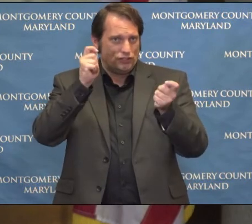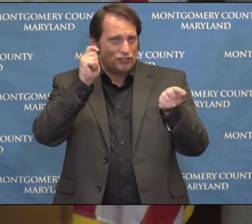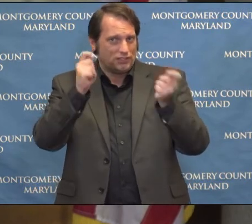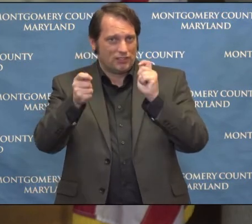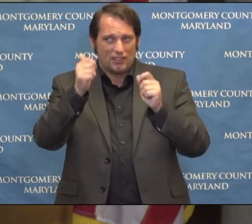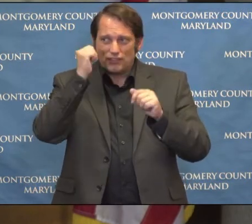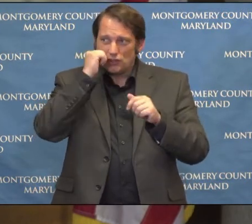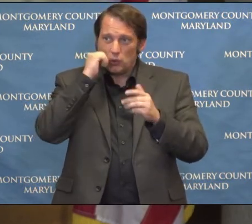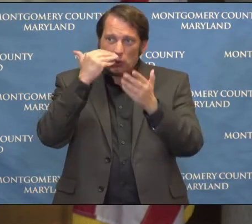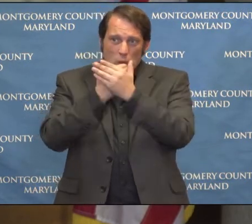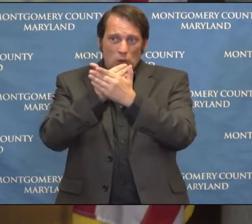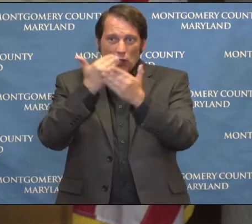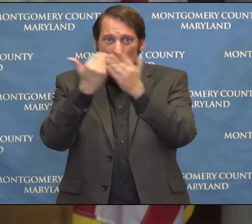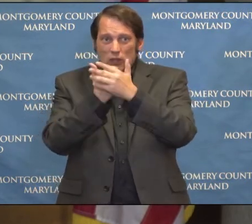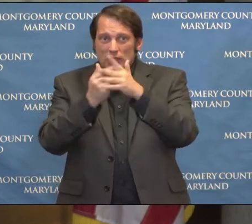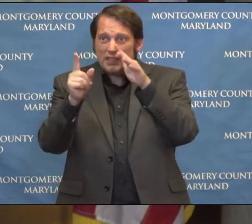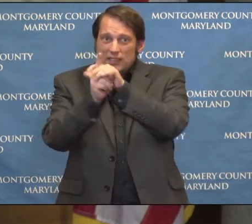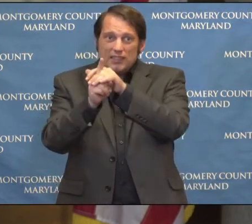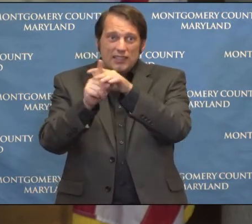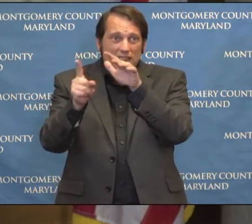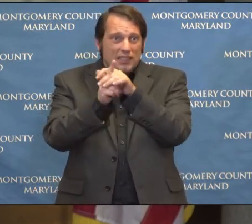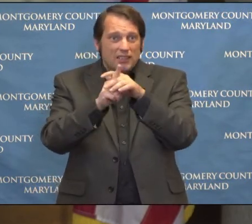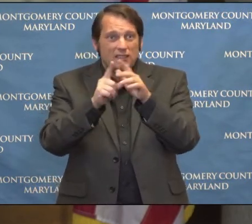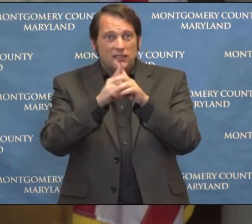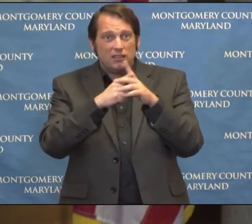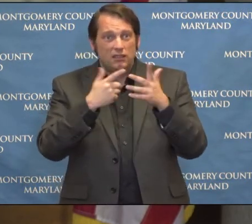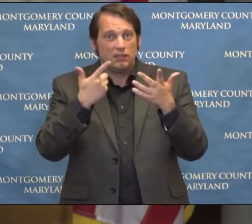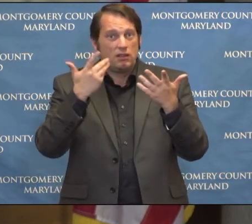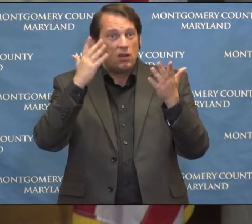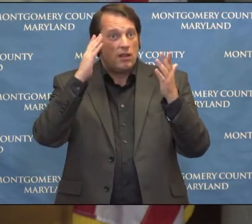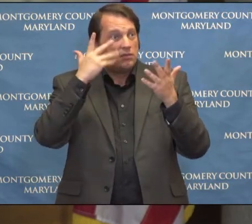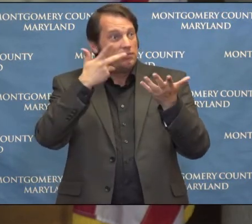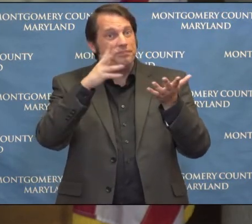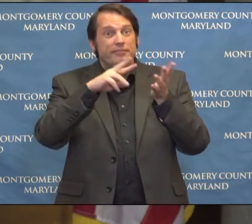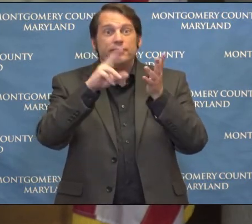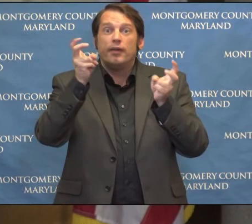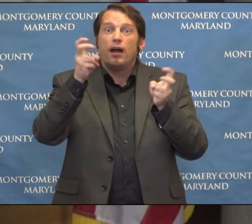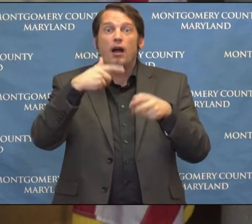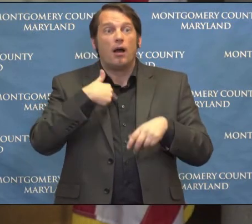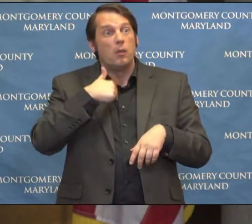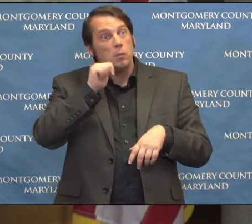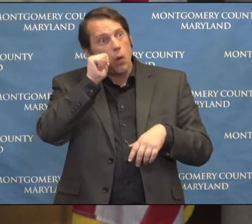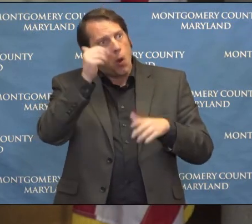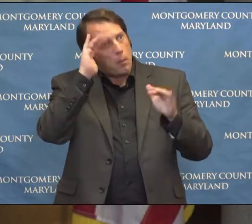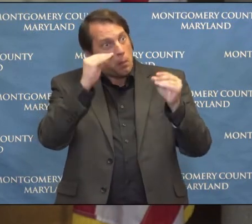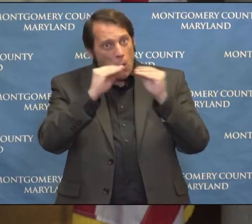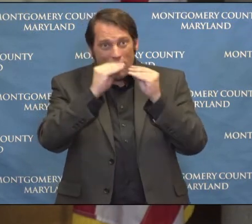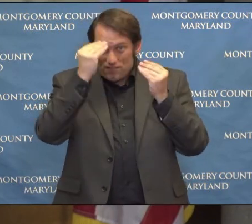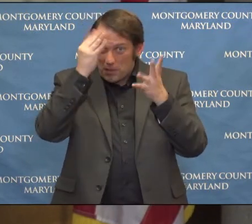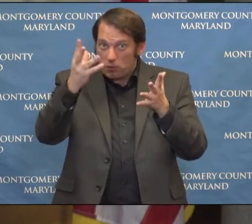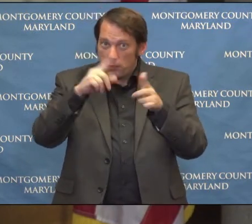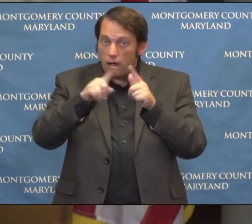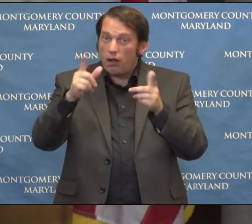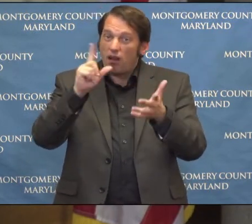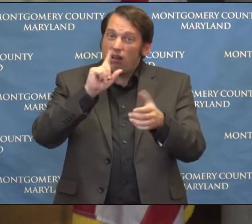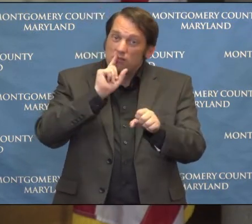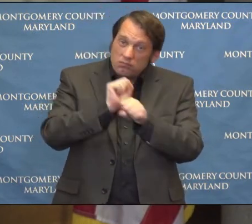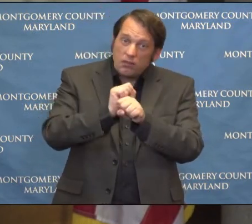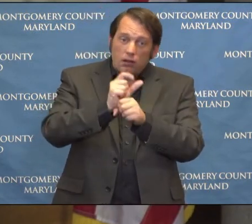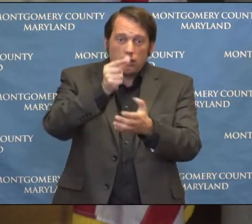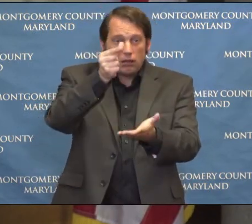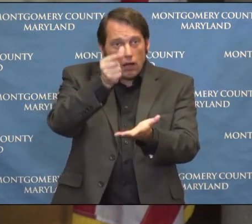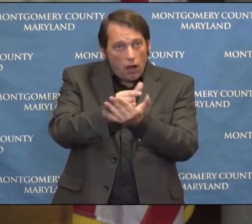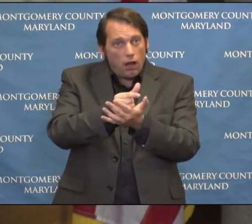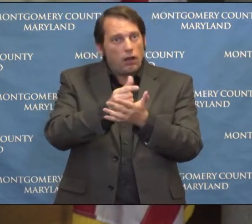hoping it happens tomorrow that we'll know, but I have no guarantee of that. The State Board, to their credit, swung into action and on Tuesday